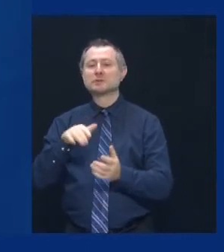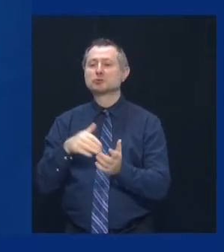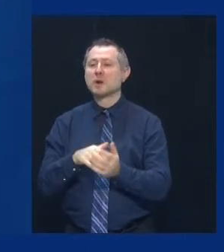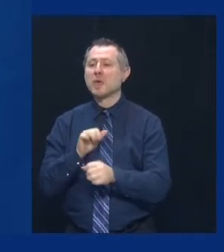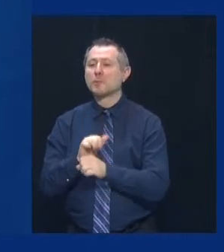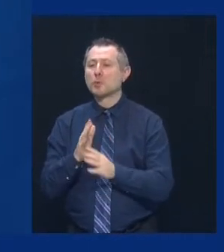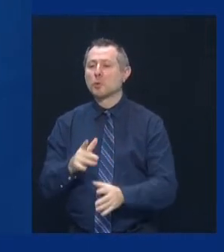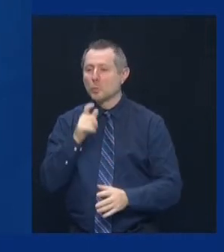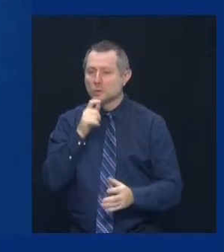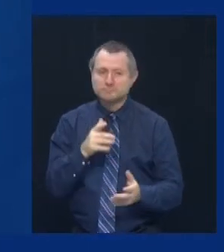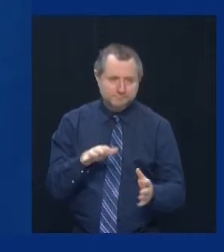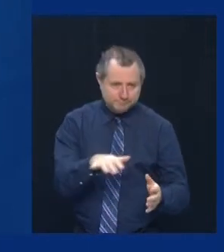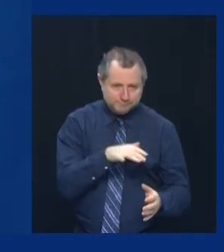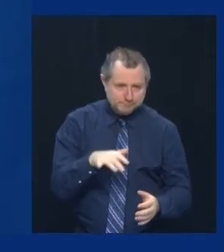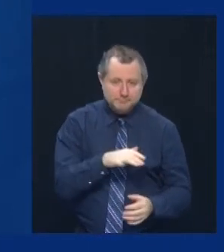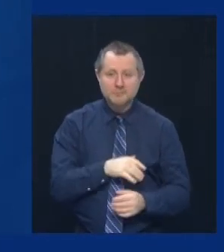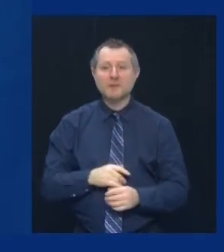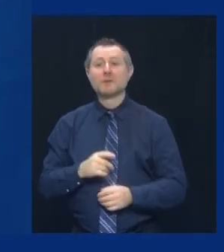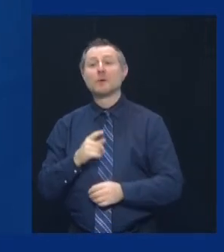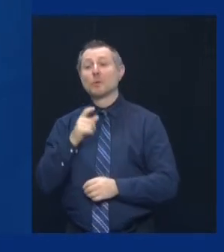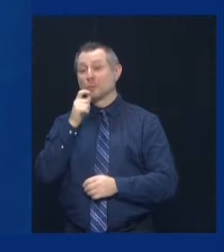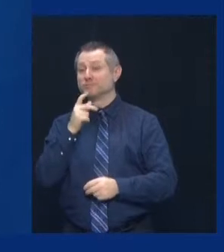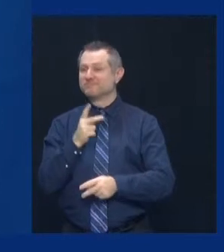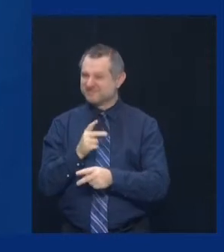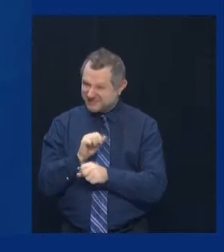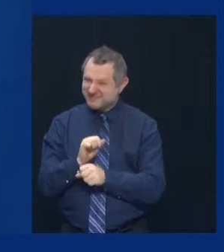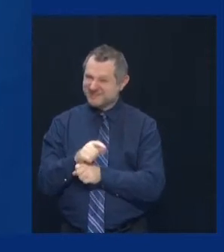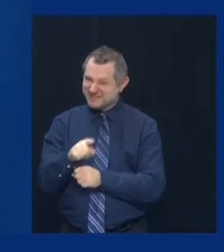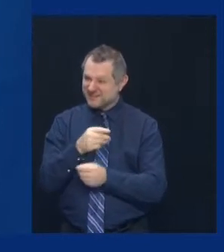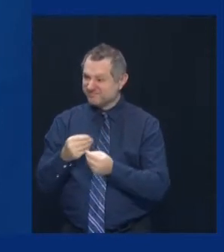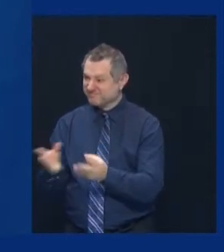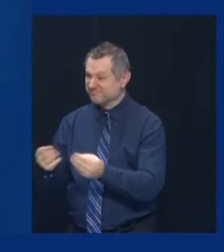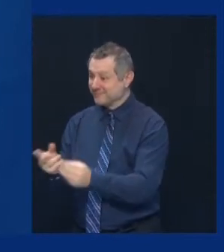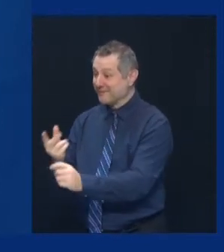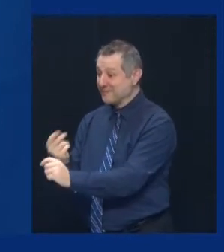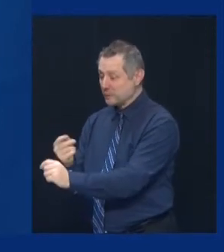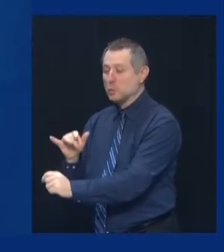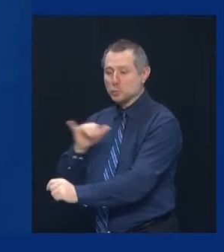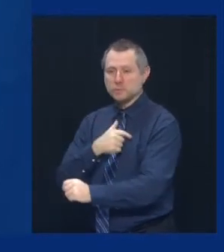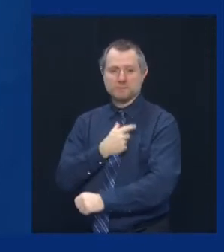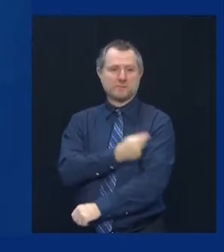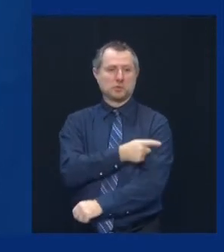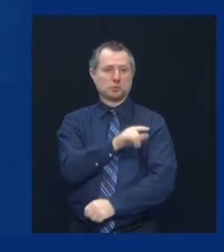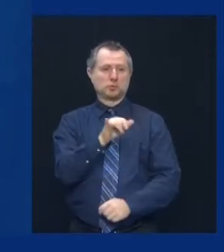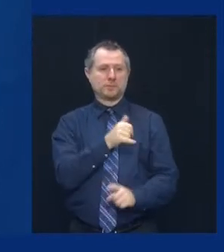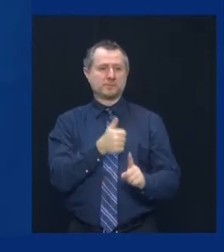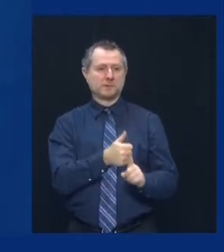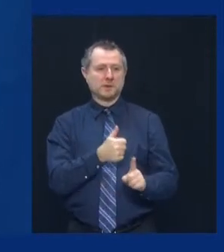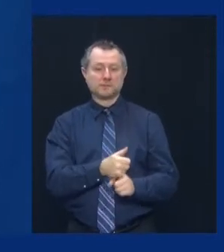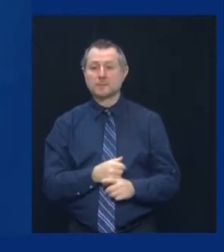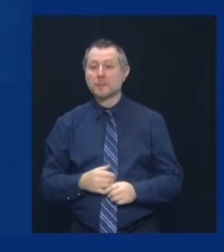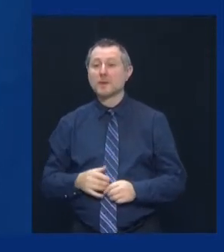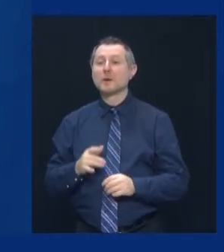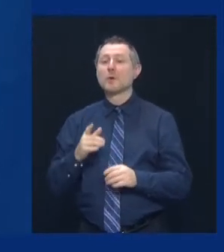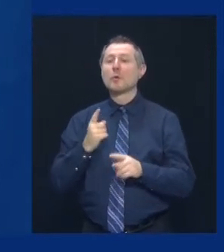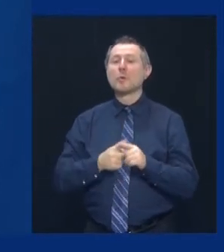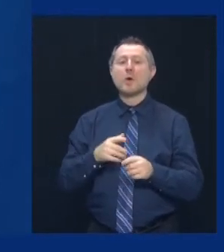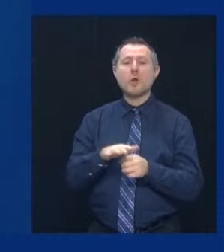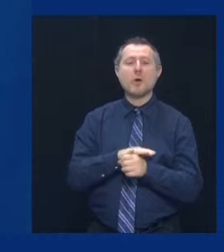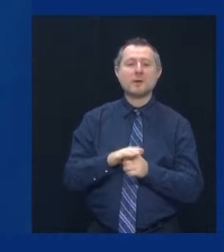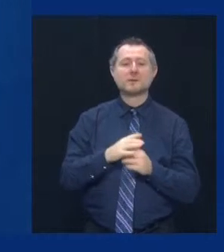are administering the COVID-19 vaccines for obvious reasons, including the local health department